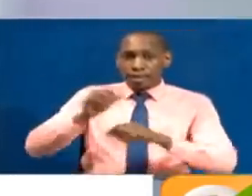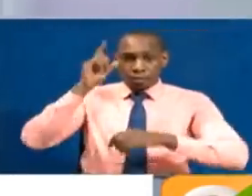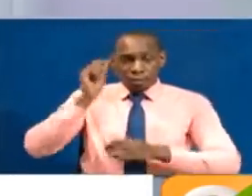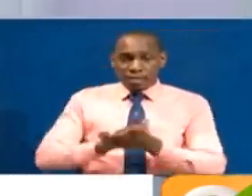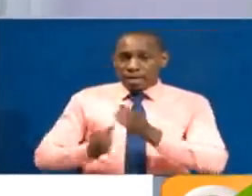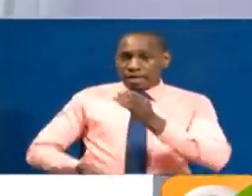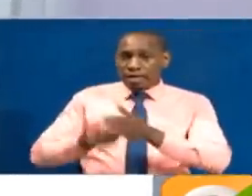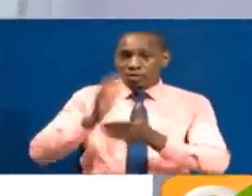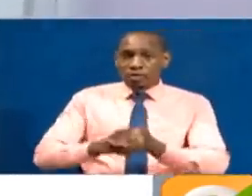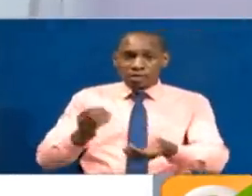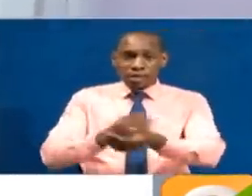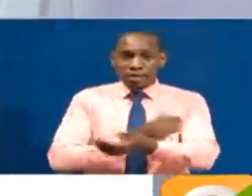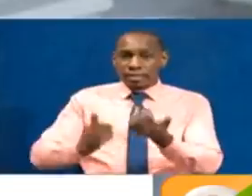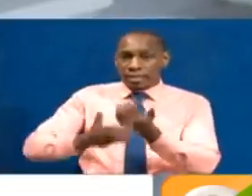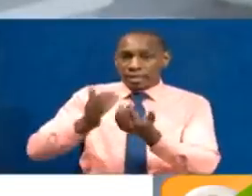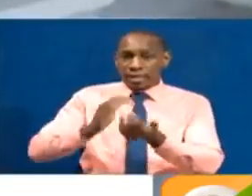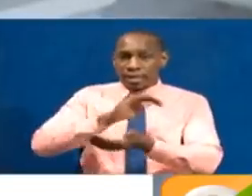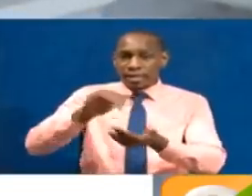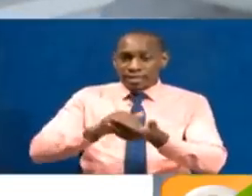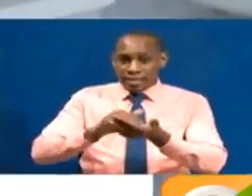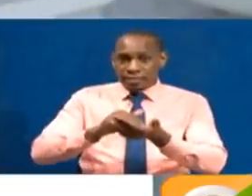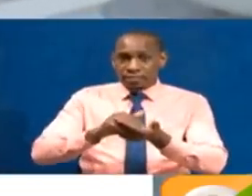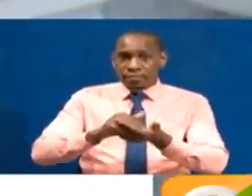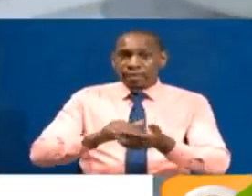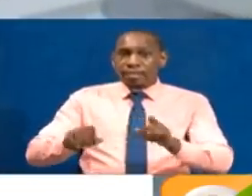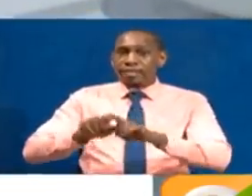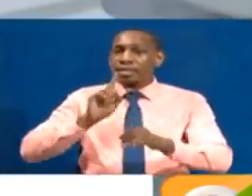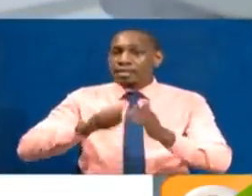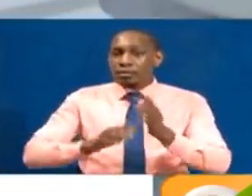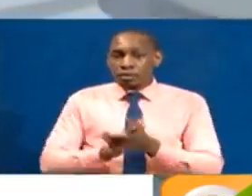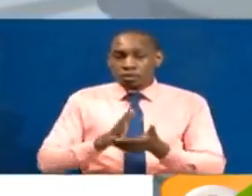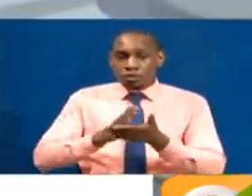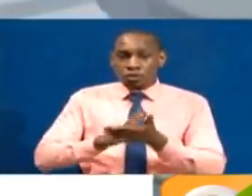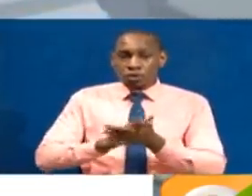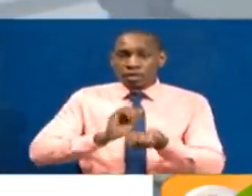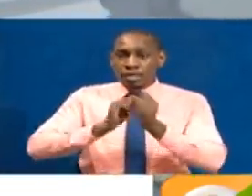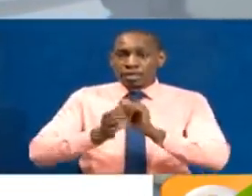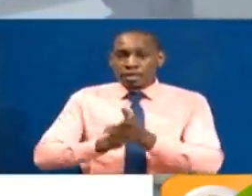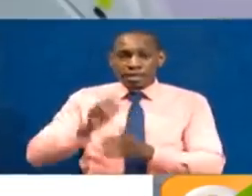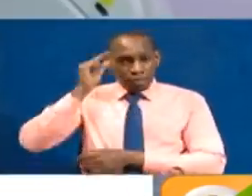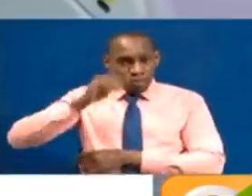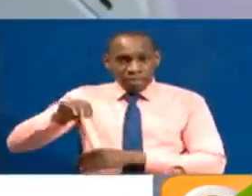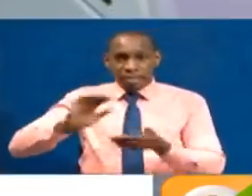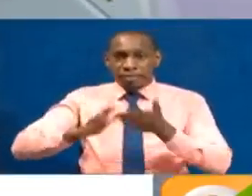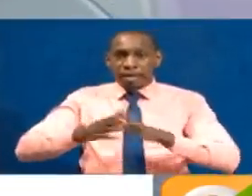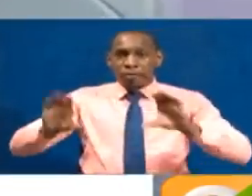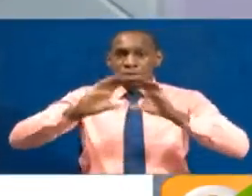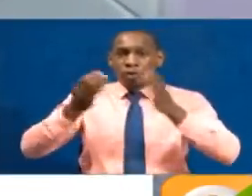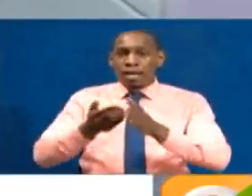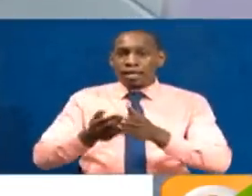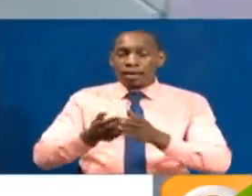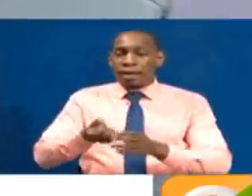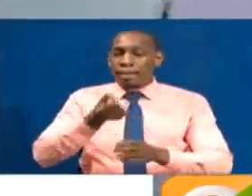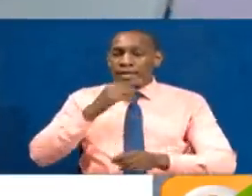him unveil the Cancer Treatment Center in Makadara, in what he says will turn the coast region into a global medical